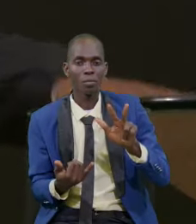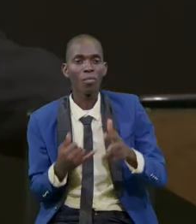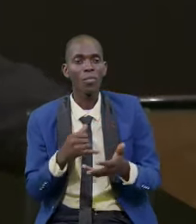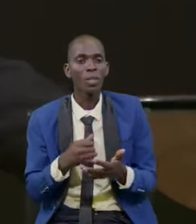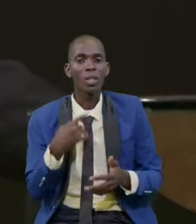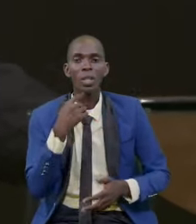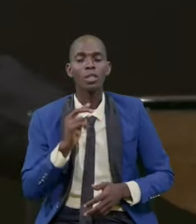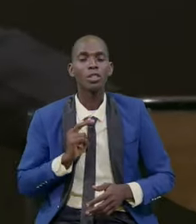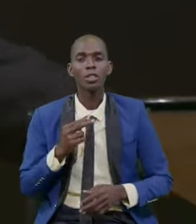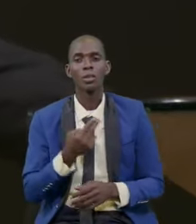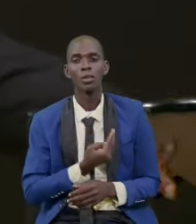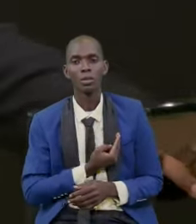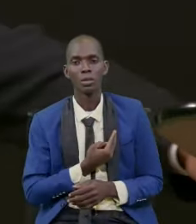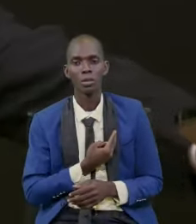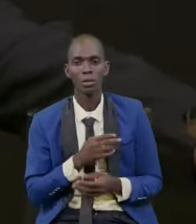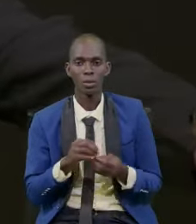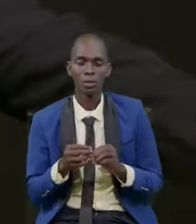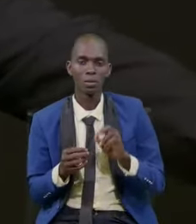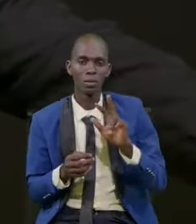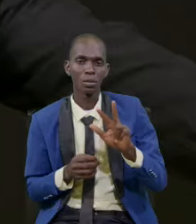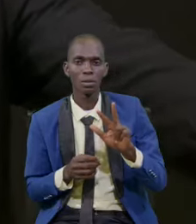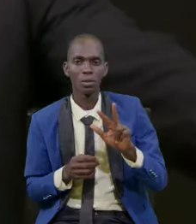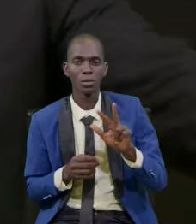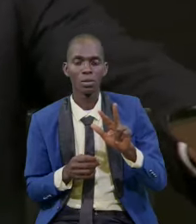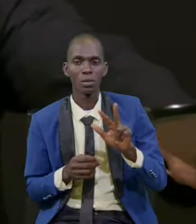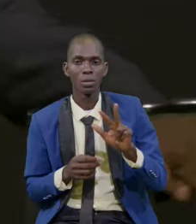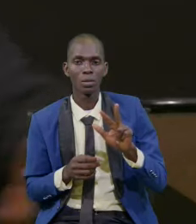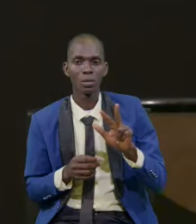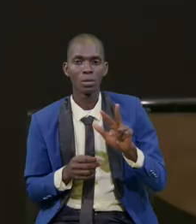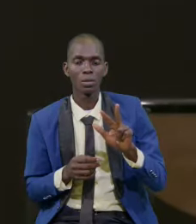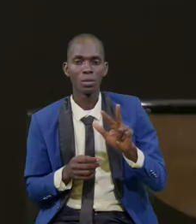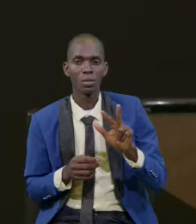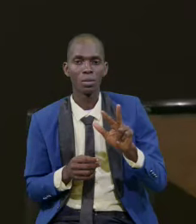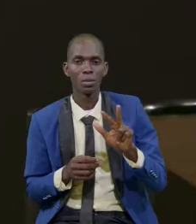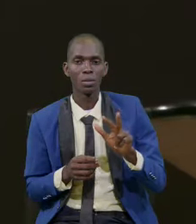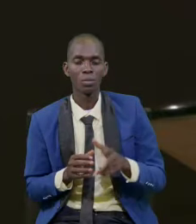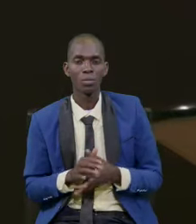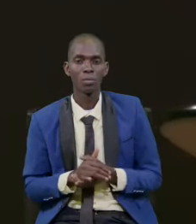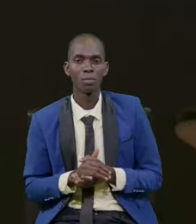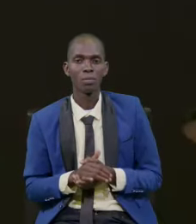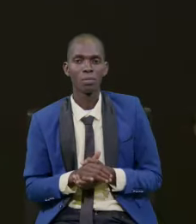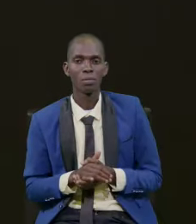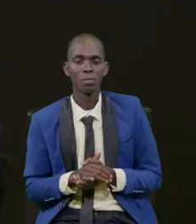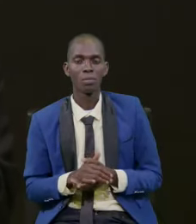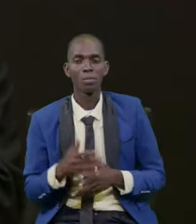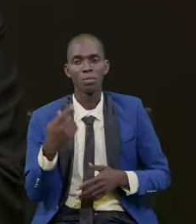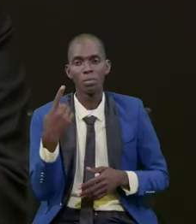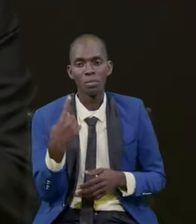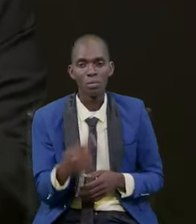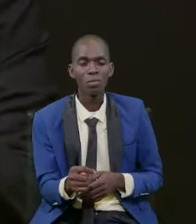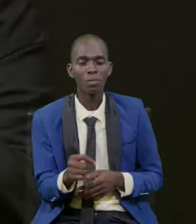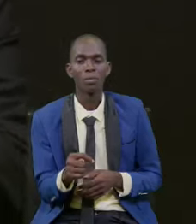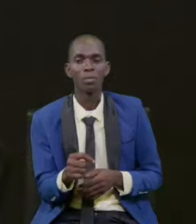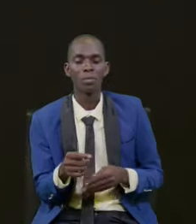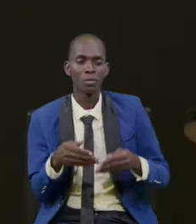us, number three now, it says in number three, the directing